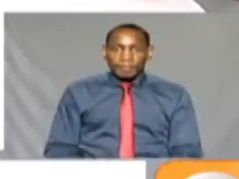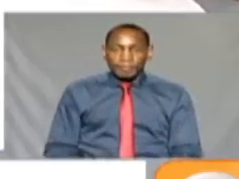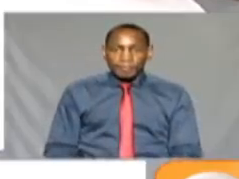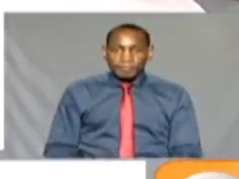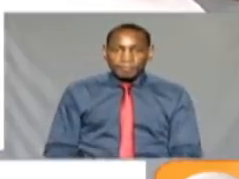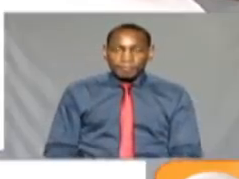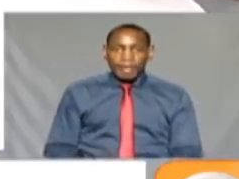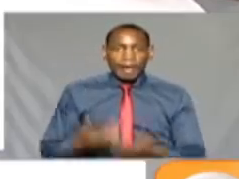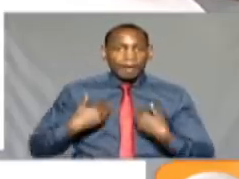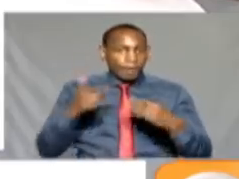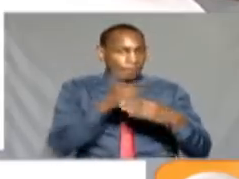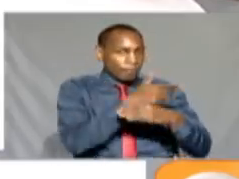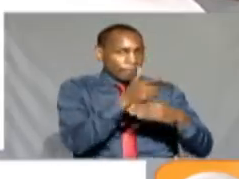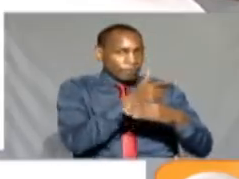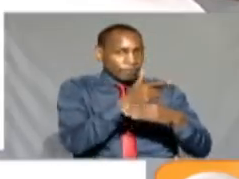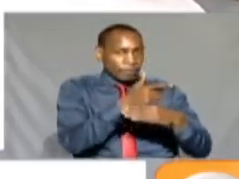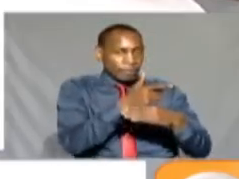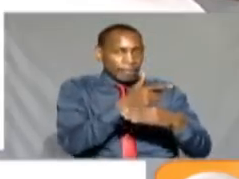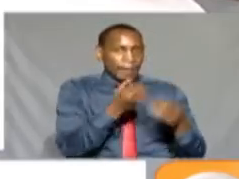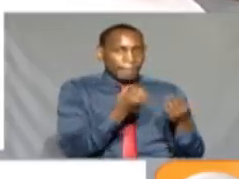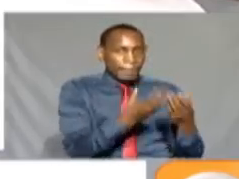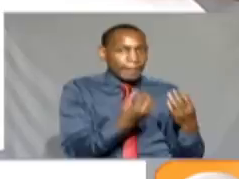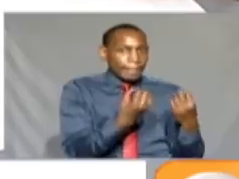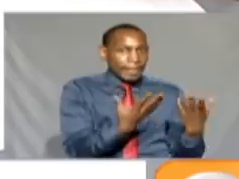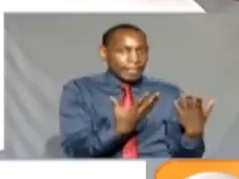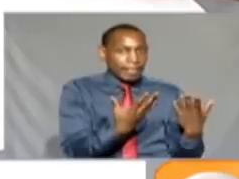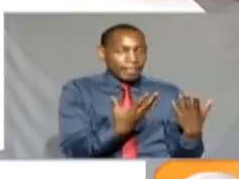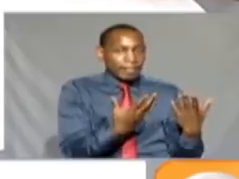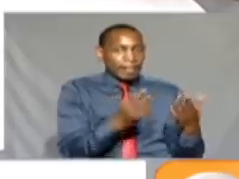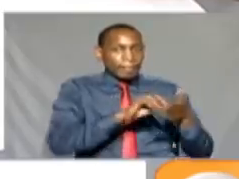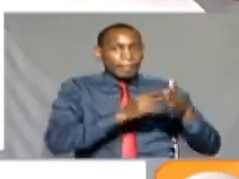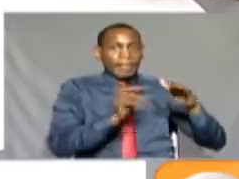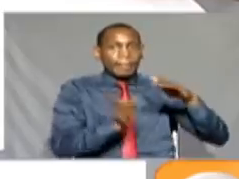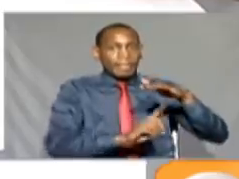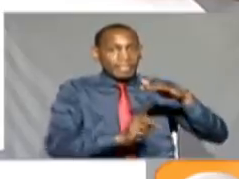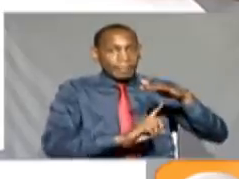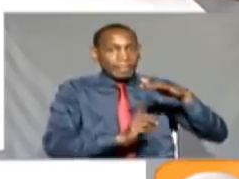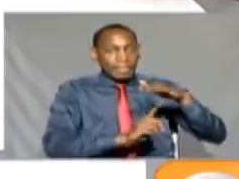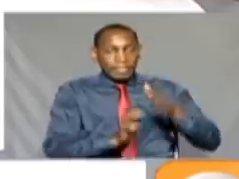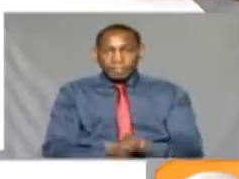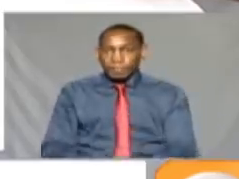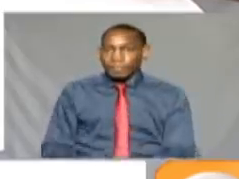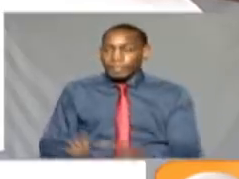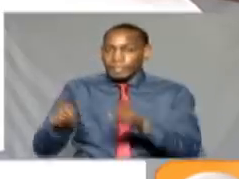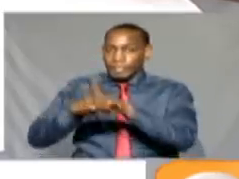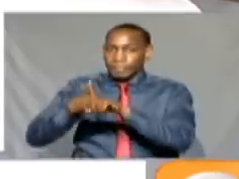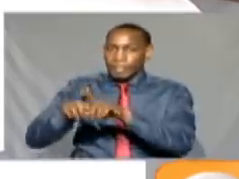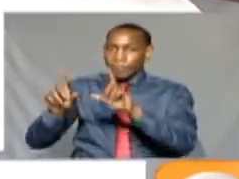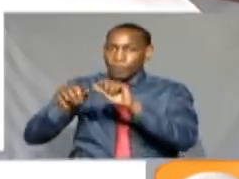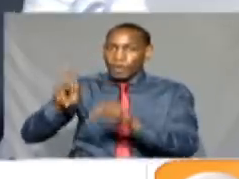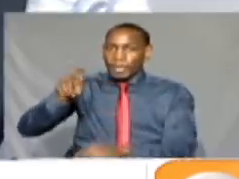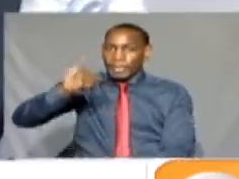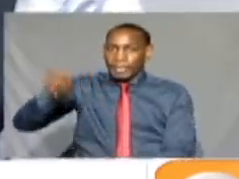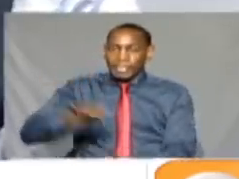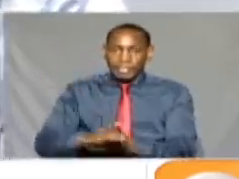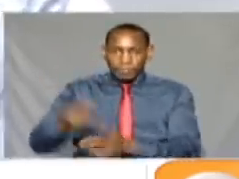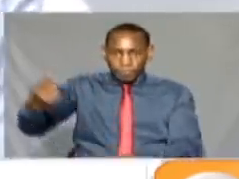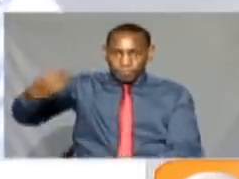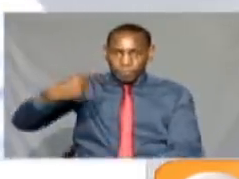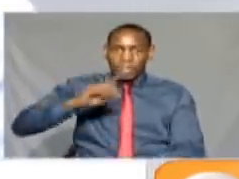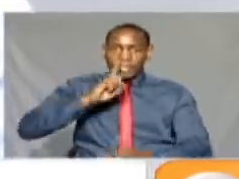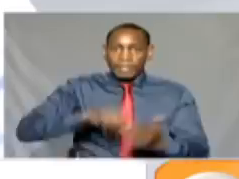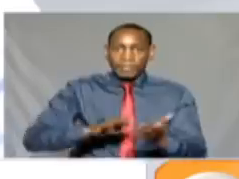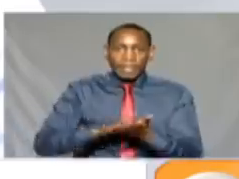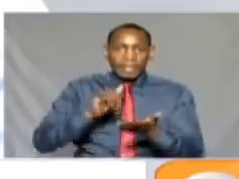Which one? Mene? That mene, one, please. Mene, please. Mene. Speaking of KJ, yes, you know he's loving the show. Huh? Yeah. You know what he just said? Mm. He says,